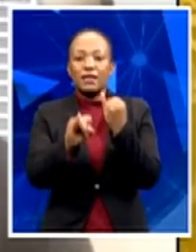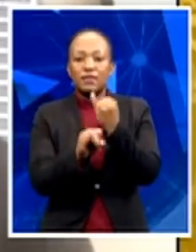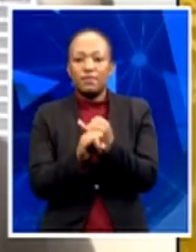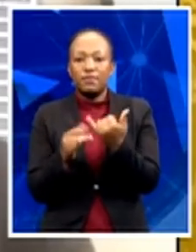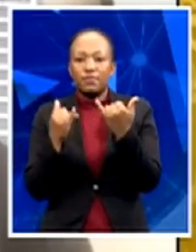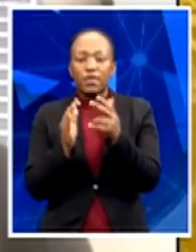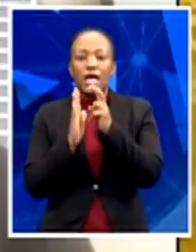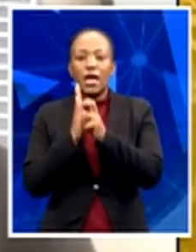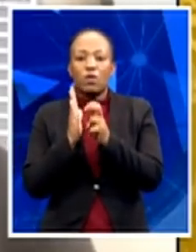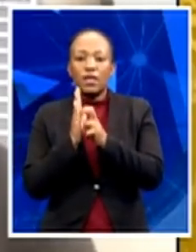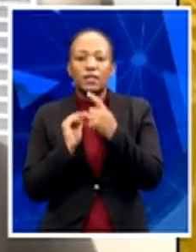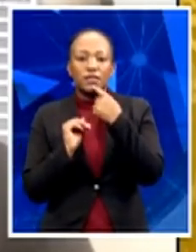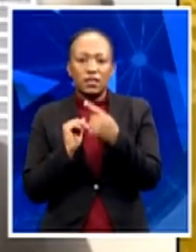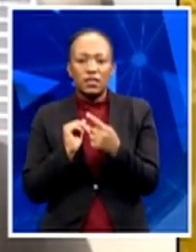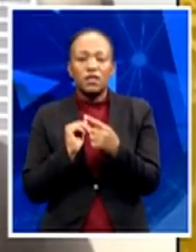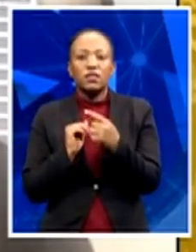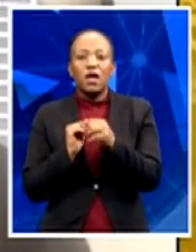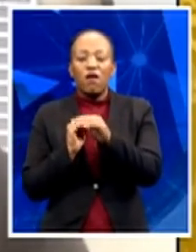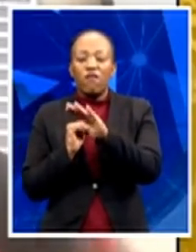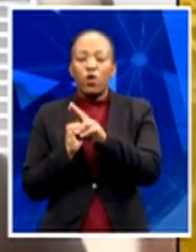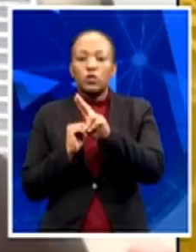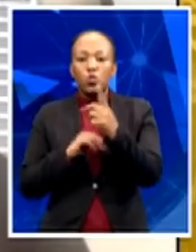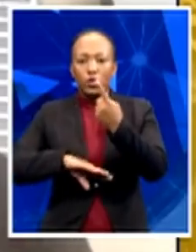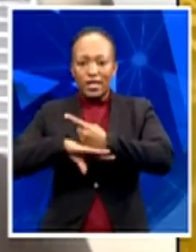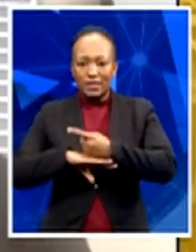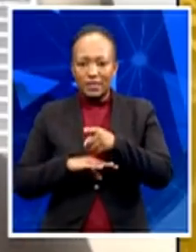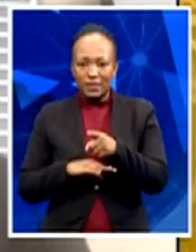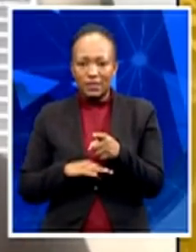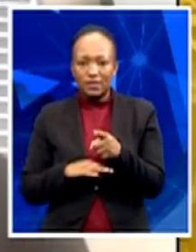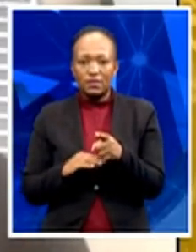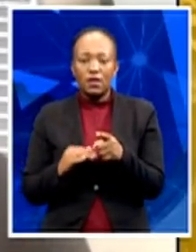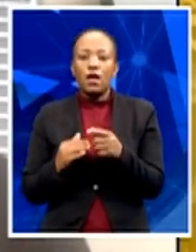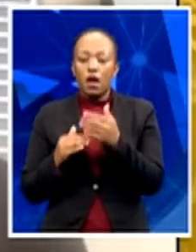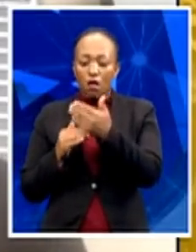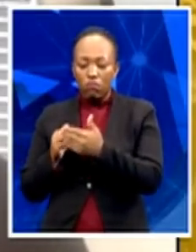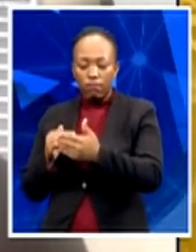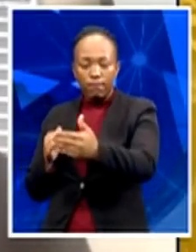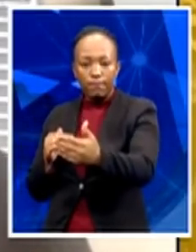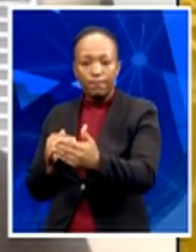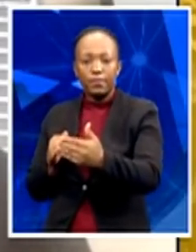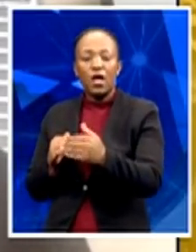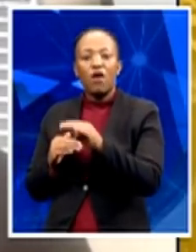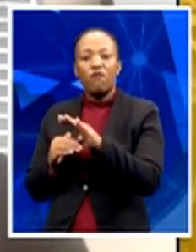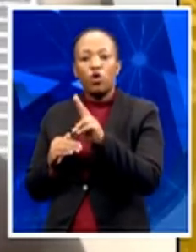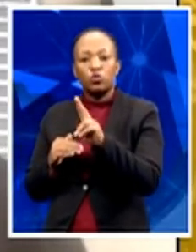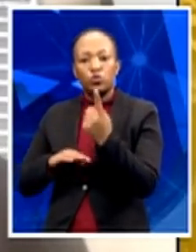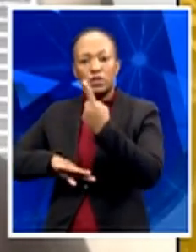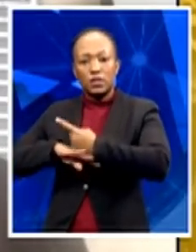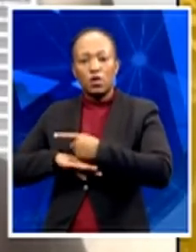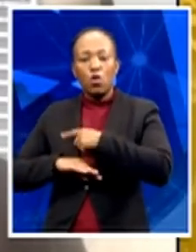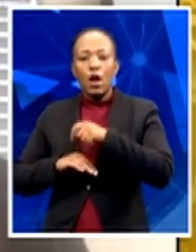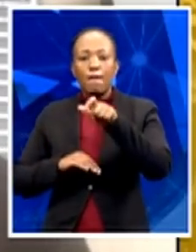42 days. So we are now following 42 days. So the message that a senior citizen will get, or the 60 plus will